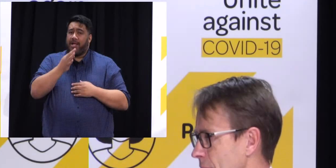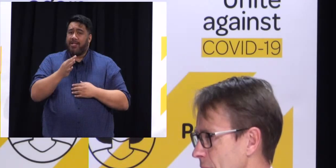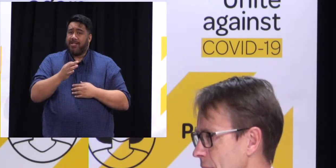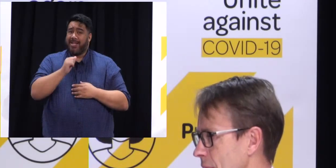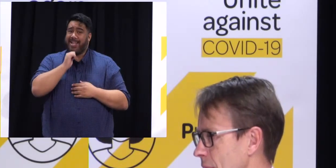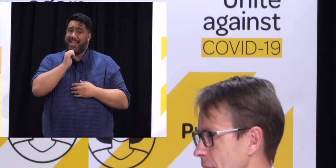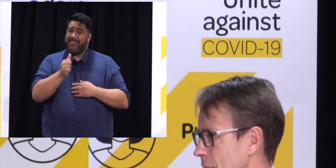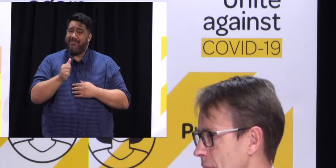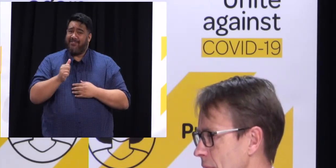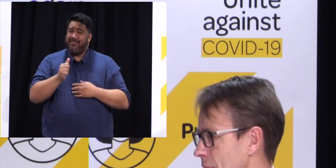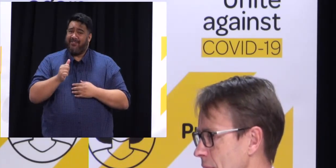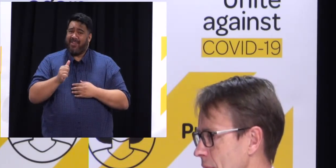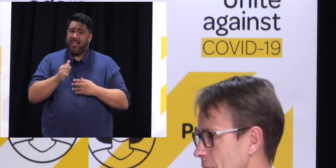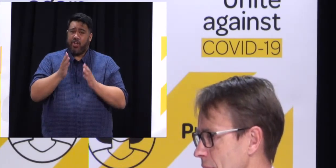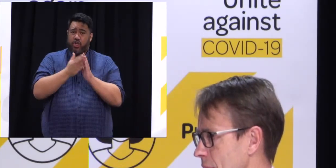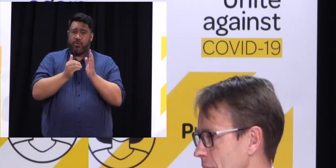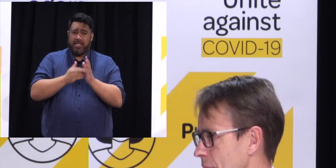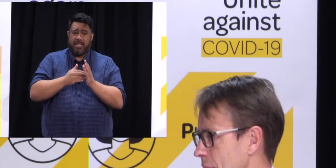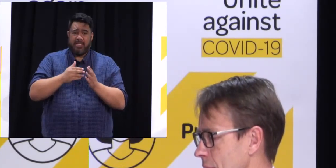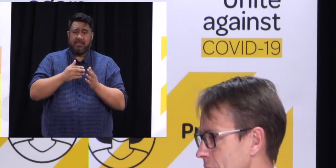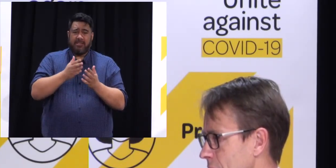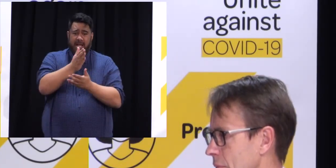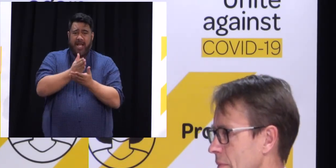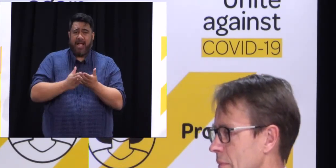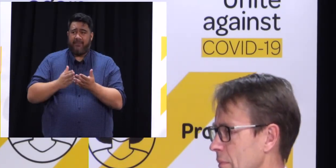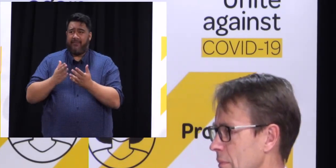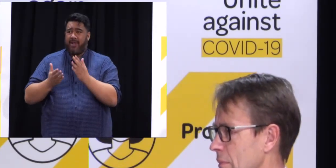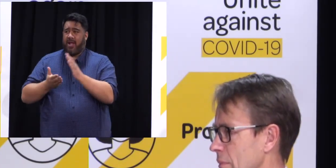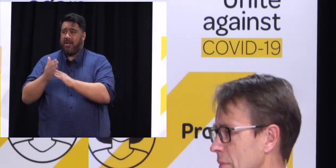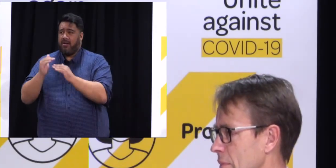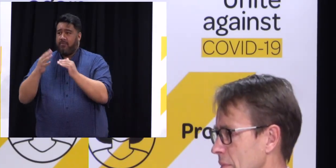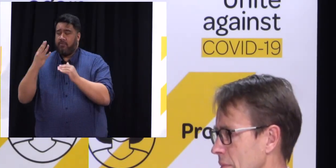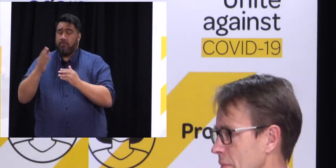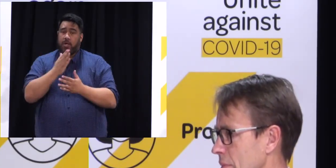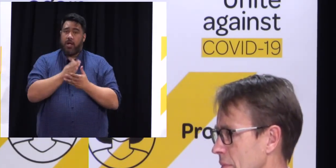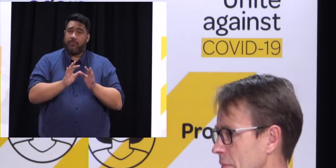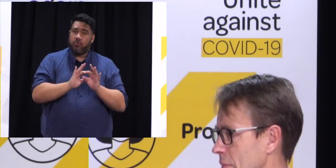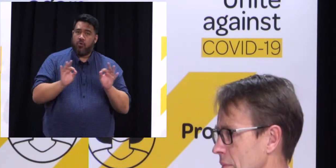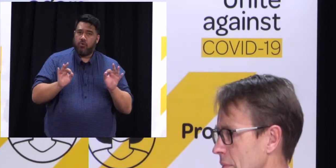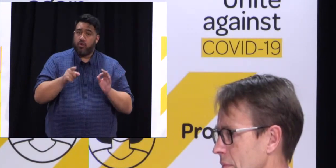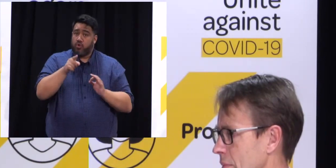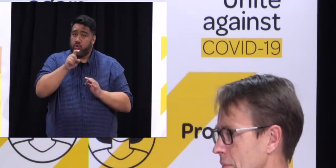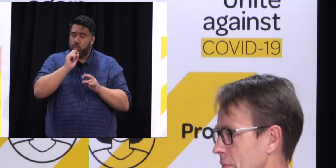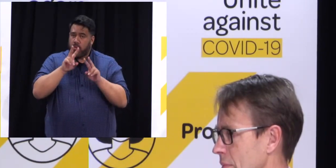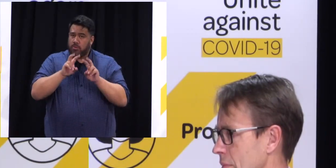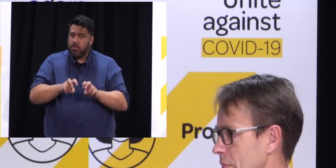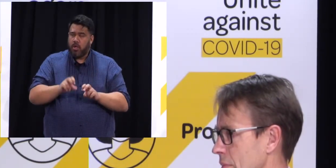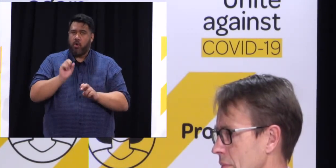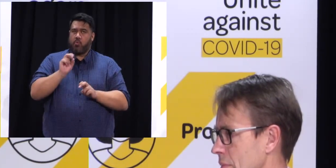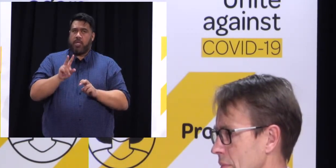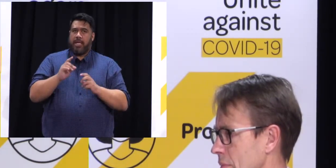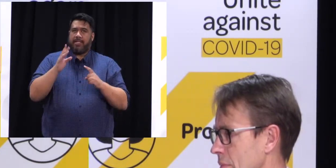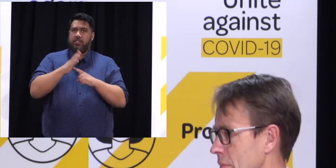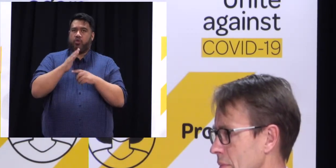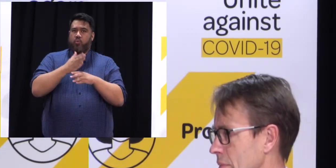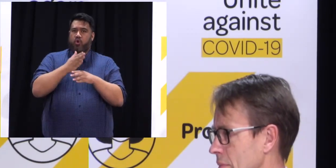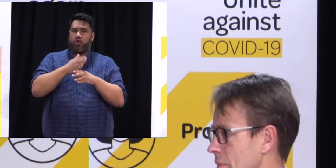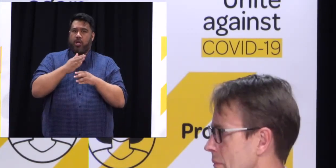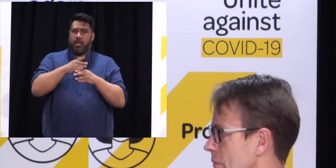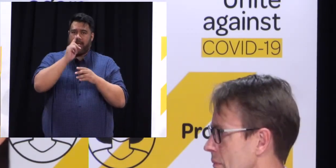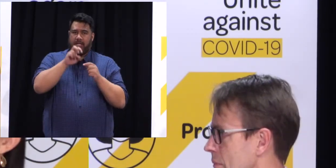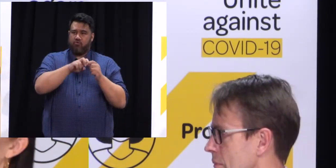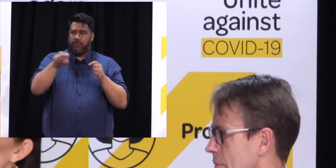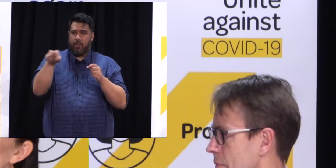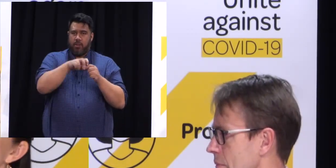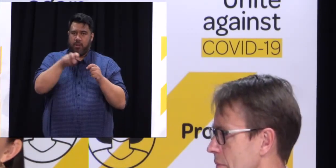country in level 4 and part of the country out of level 4, will you relook at how essential workers can travel between those locations